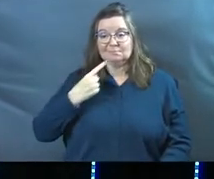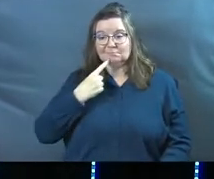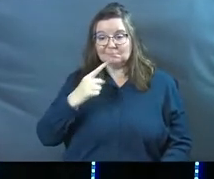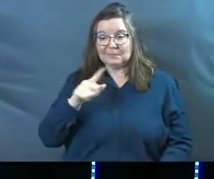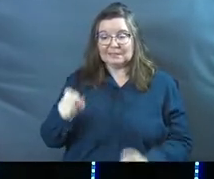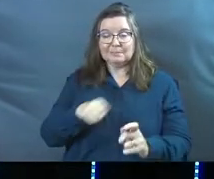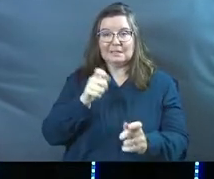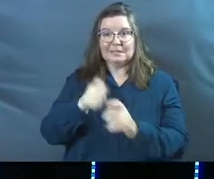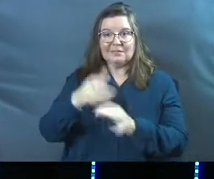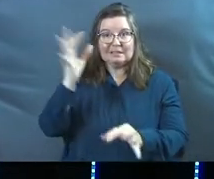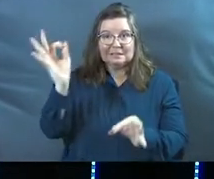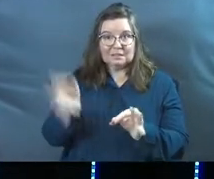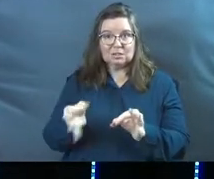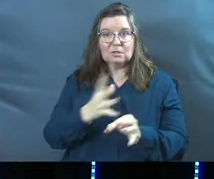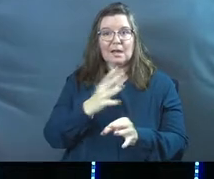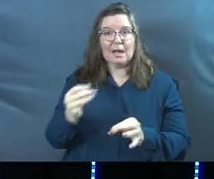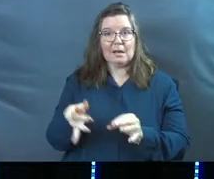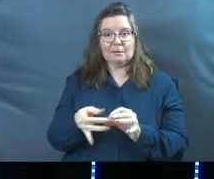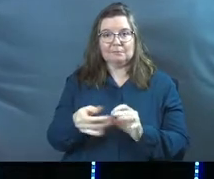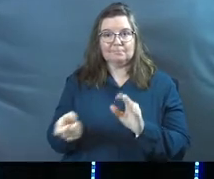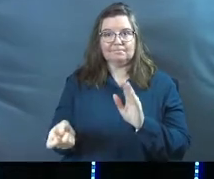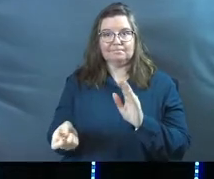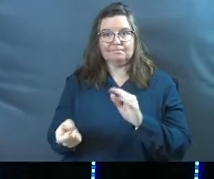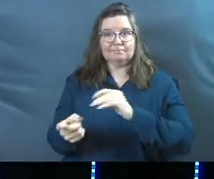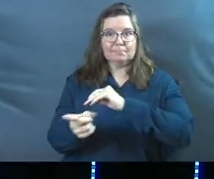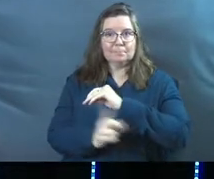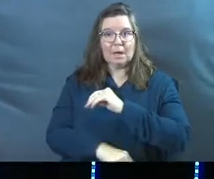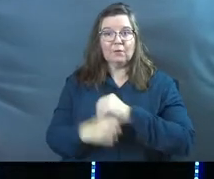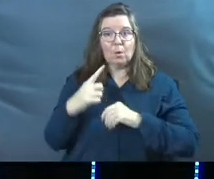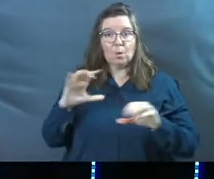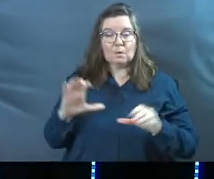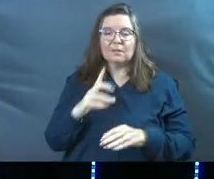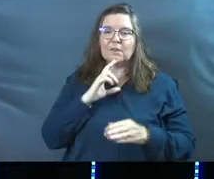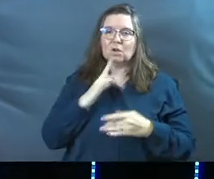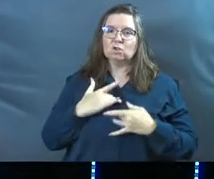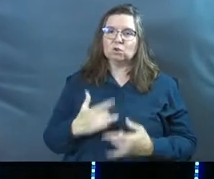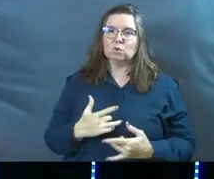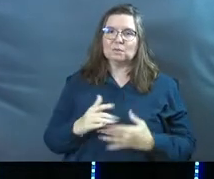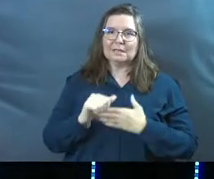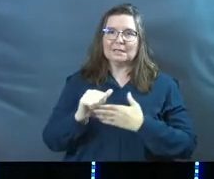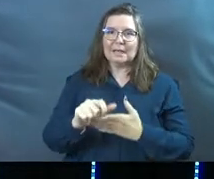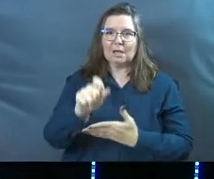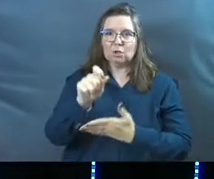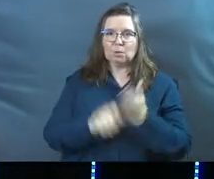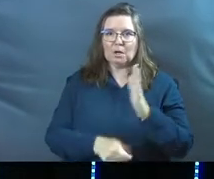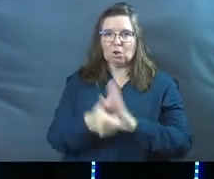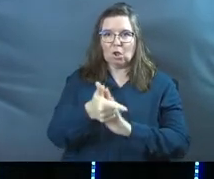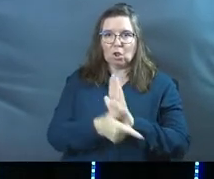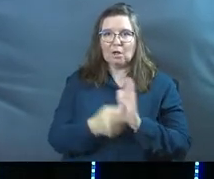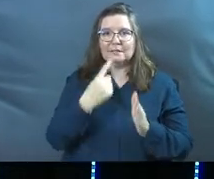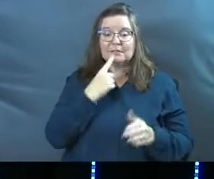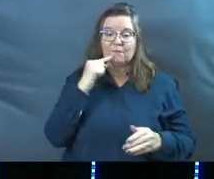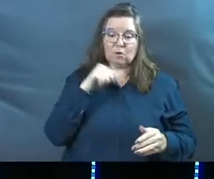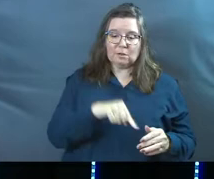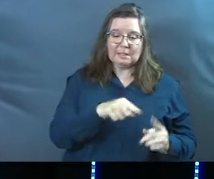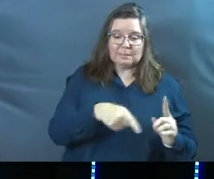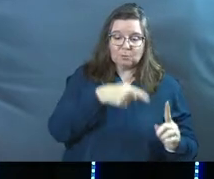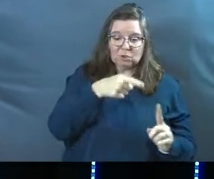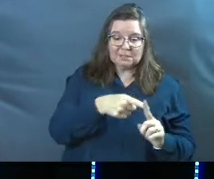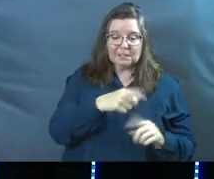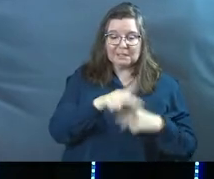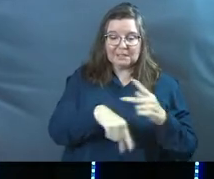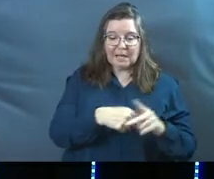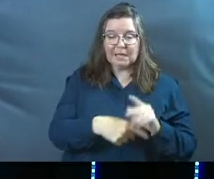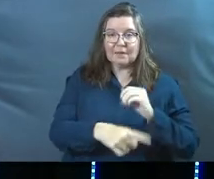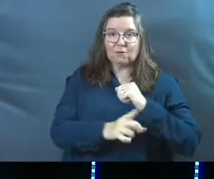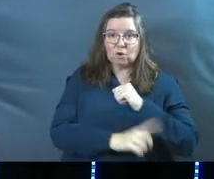particular verdict and a sentence for what was done, there is usually guidance written into the law that says for this particular